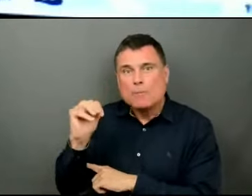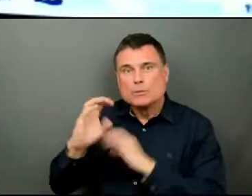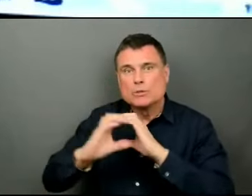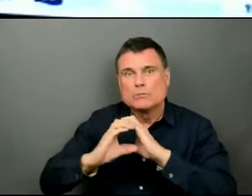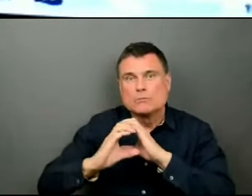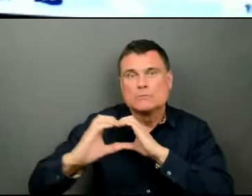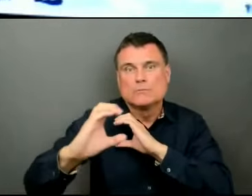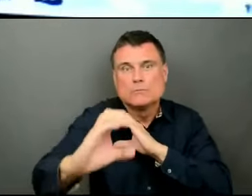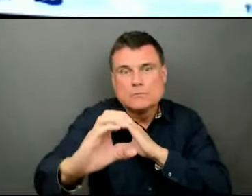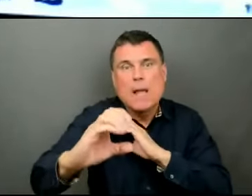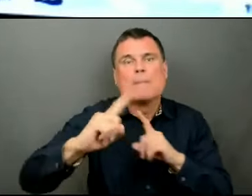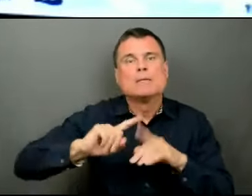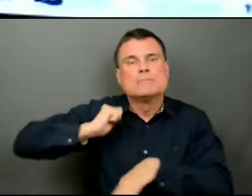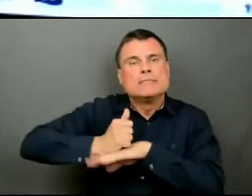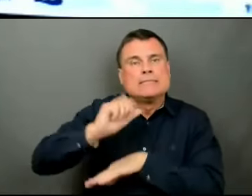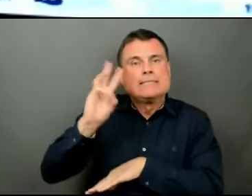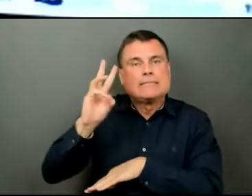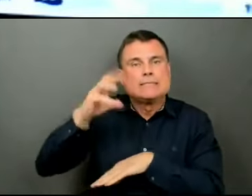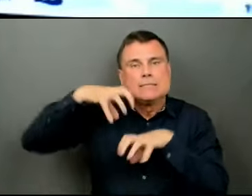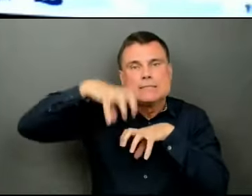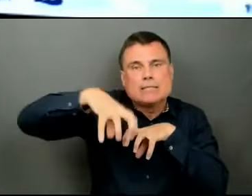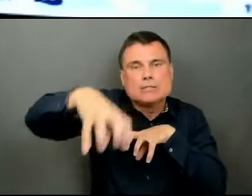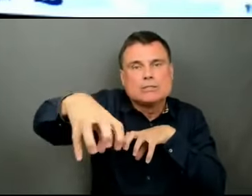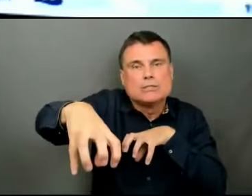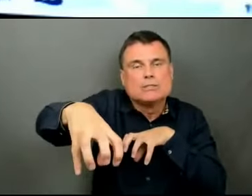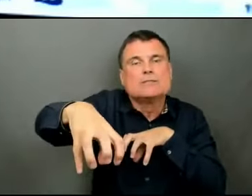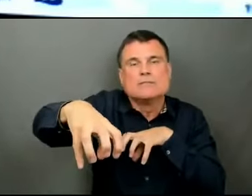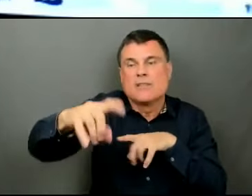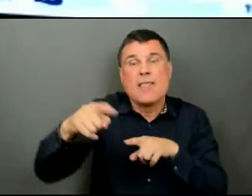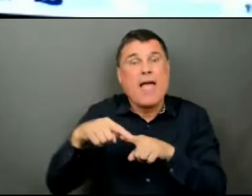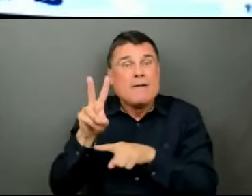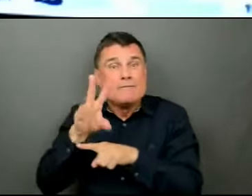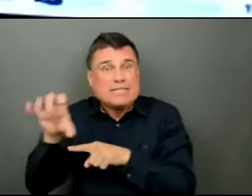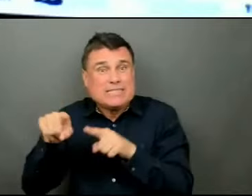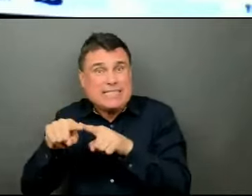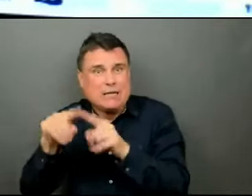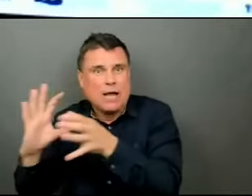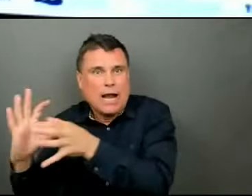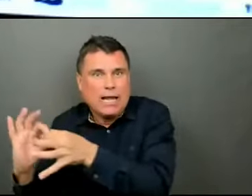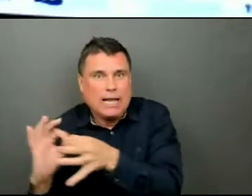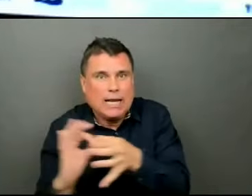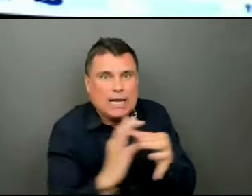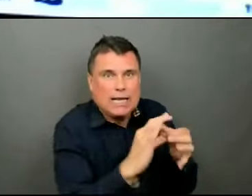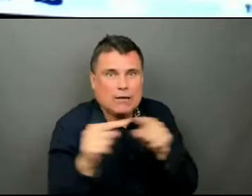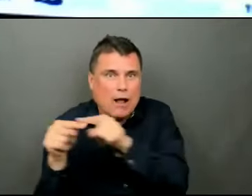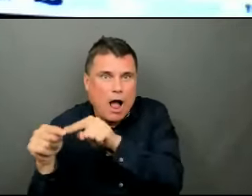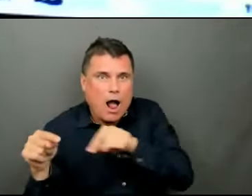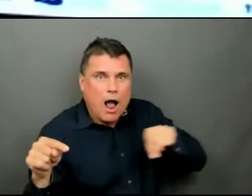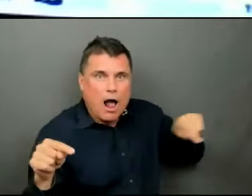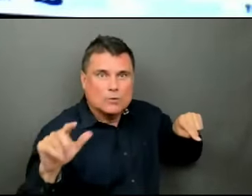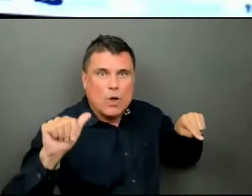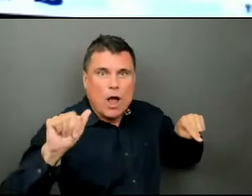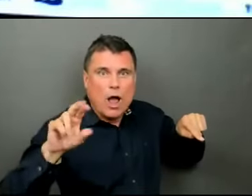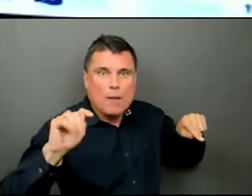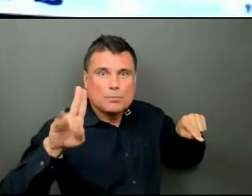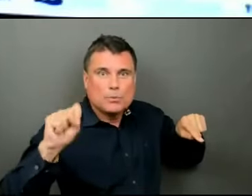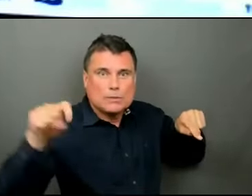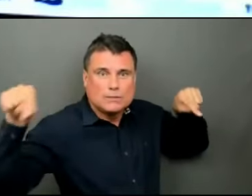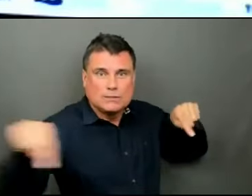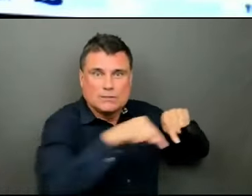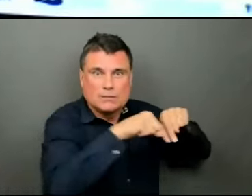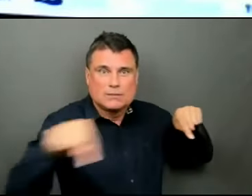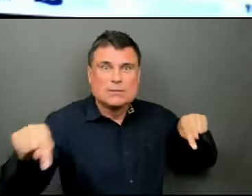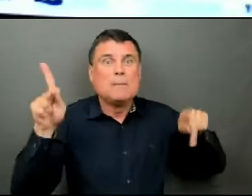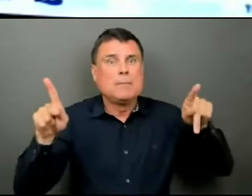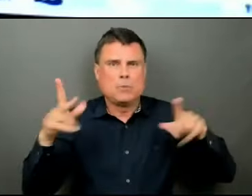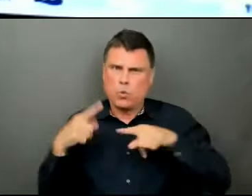SkyTrain's Millennium Line. People of Vancouver area have come to rely on the SkyTrain. This new SkyTrain